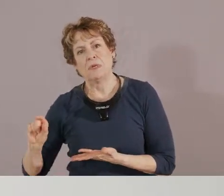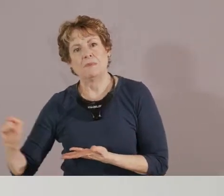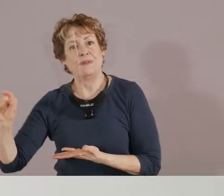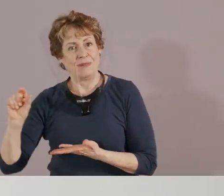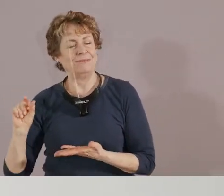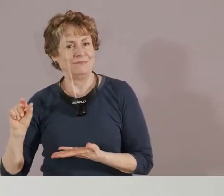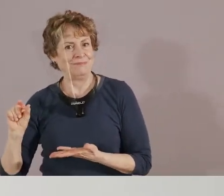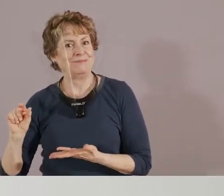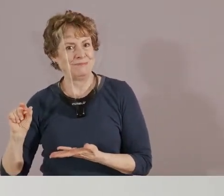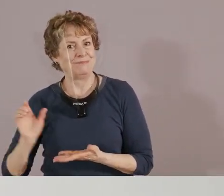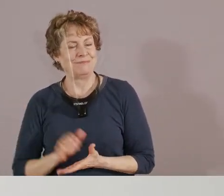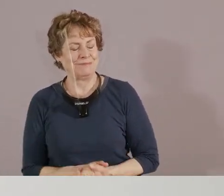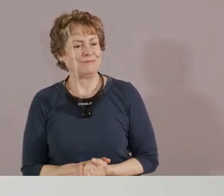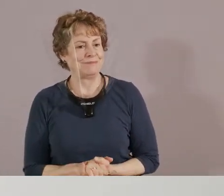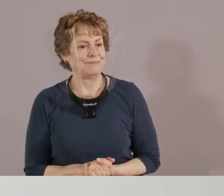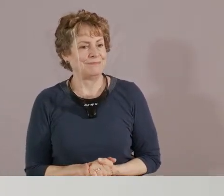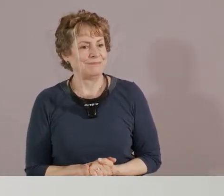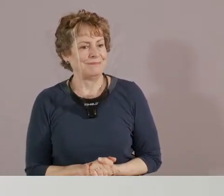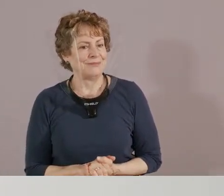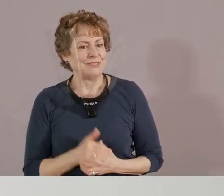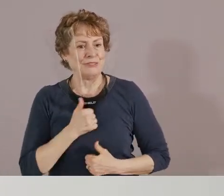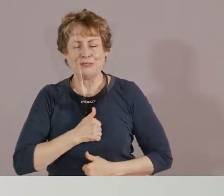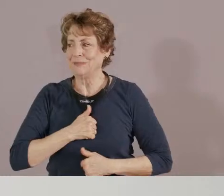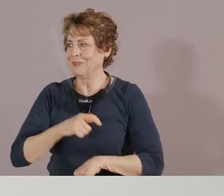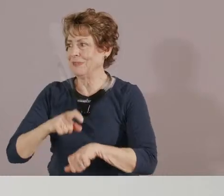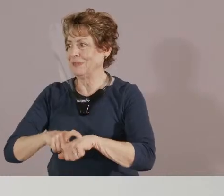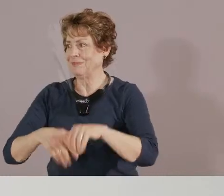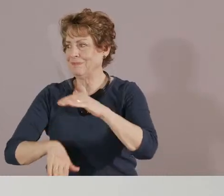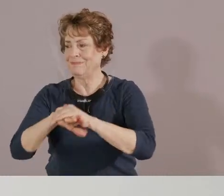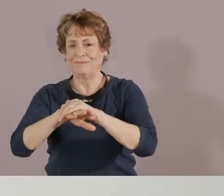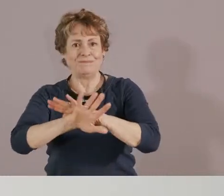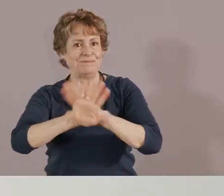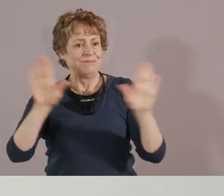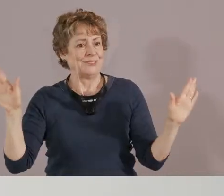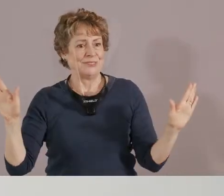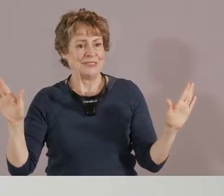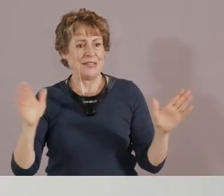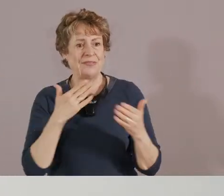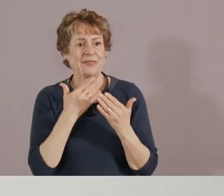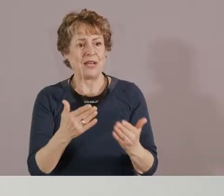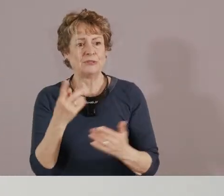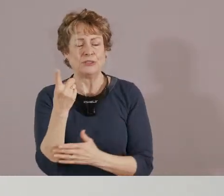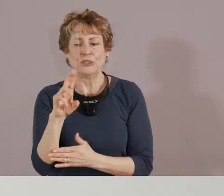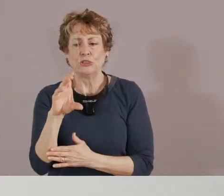Yes, Thank you, thank Dr. you. Christ, for your time. We need to get you to your meeting, and thank you, everyone, for participating.